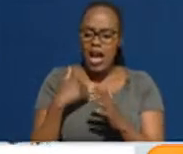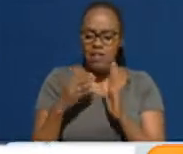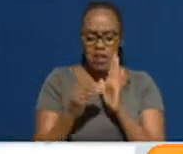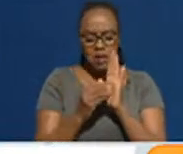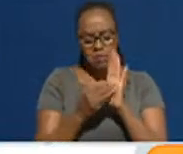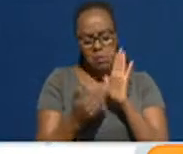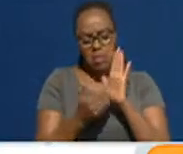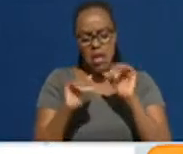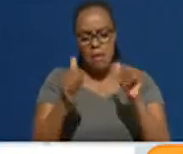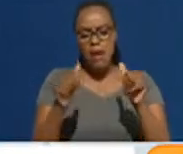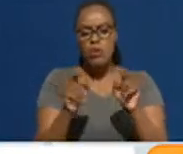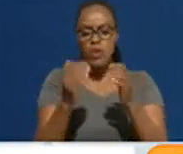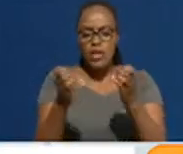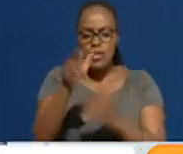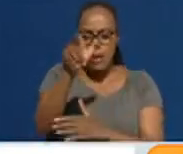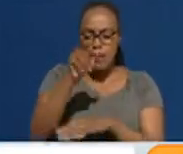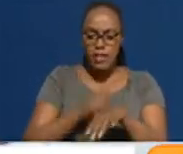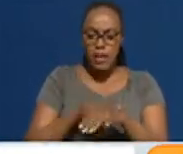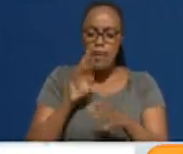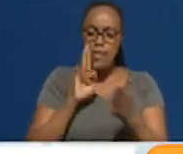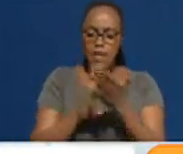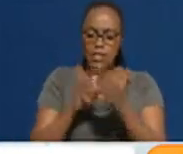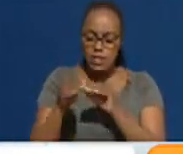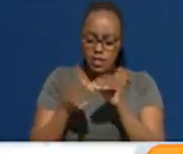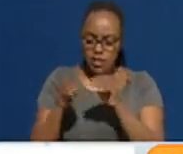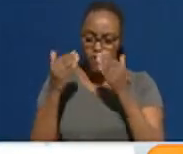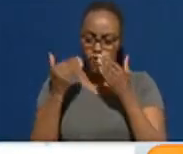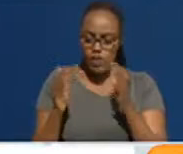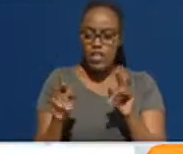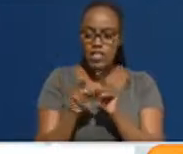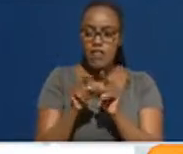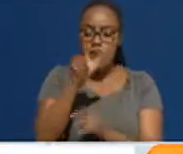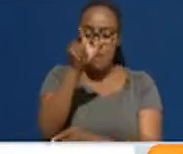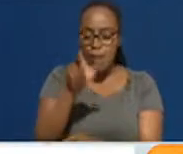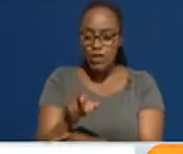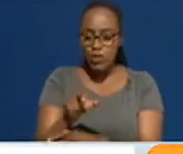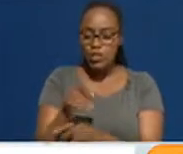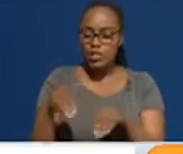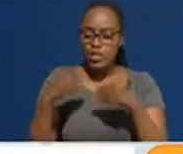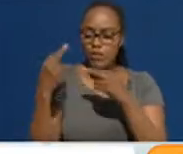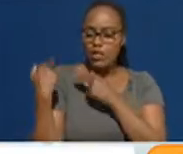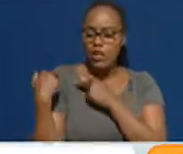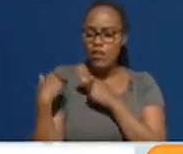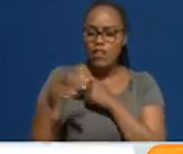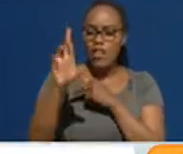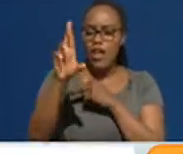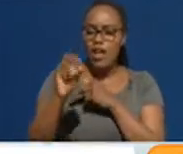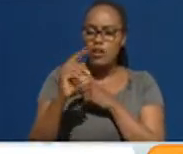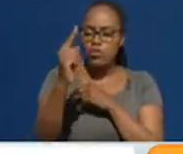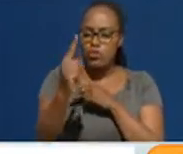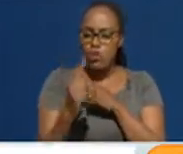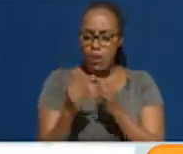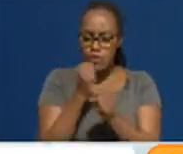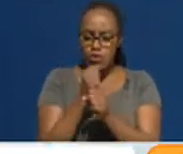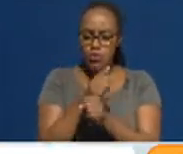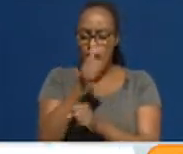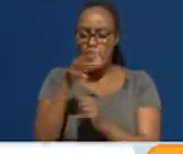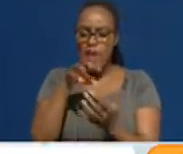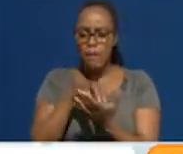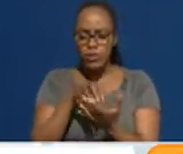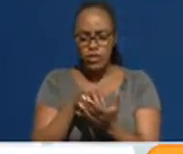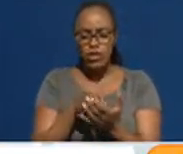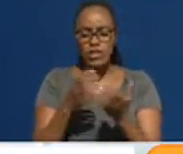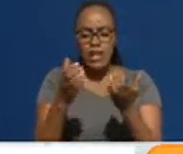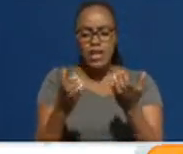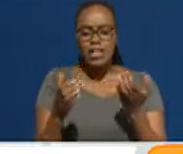you know? So you need to have someone, once that result is done, that specific person then is mandated to take it, so the returning officer then can go to other positions. I think